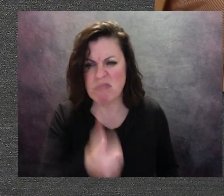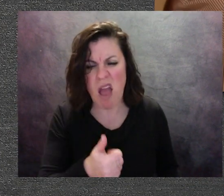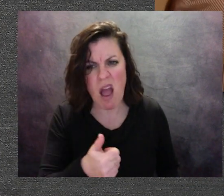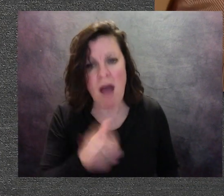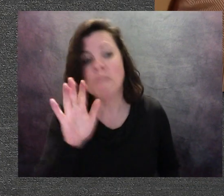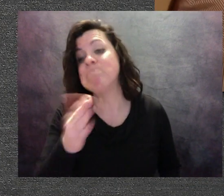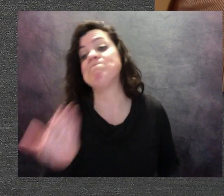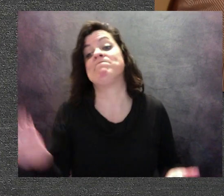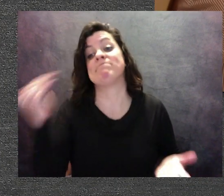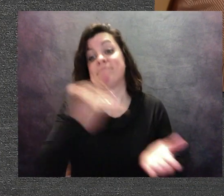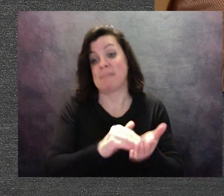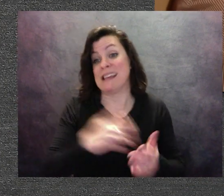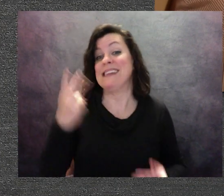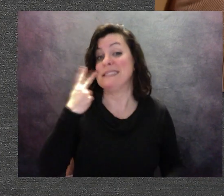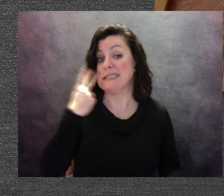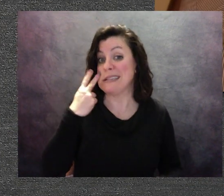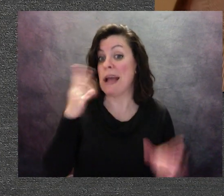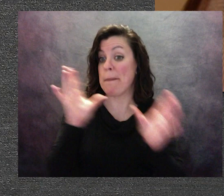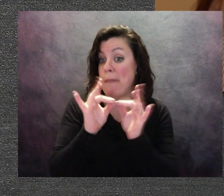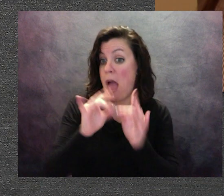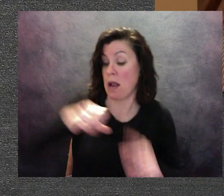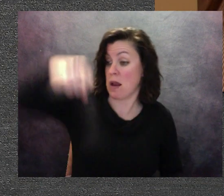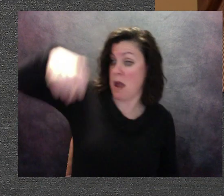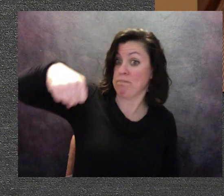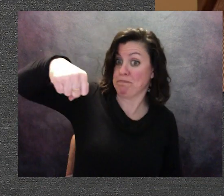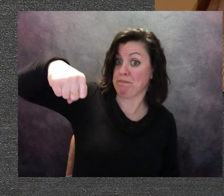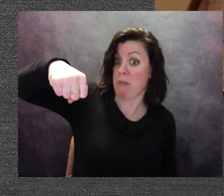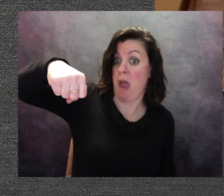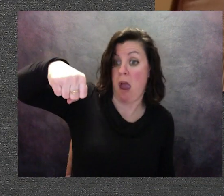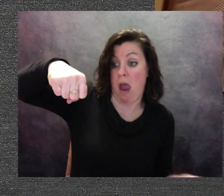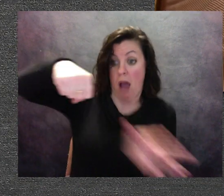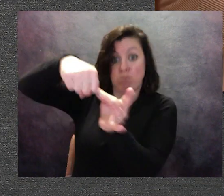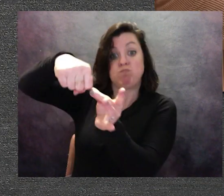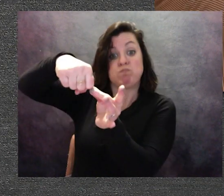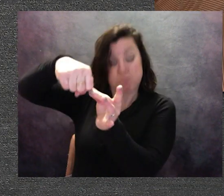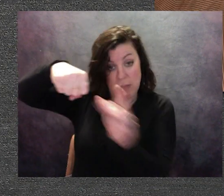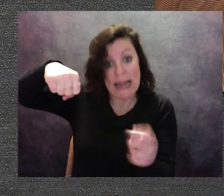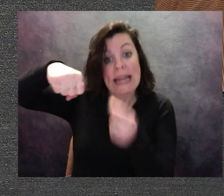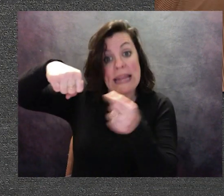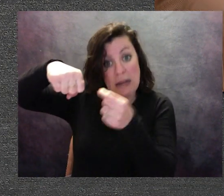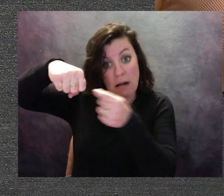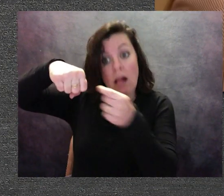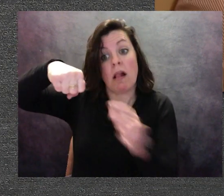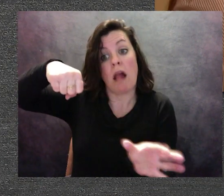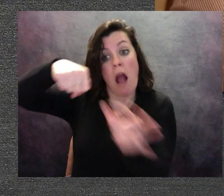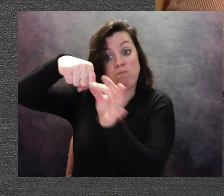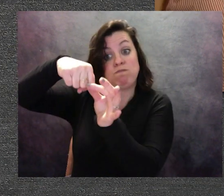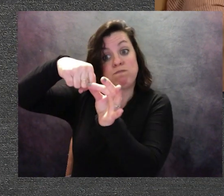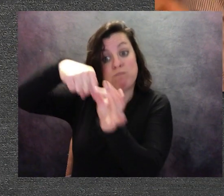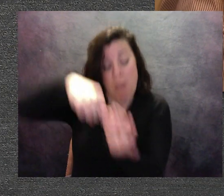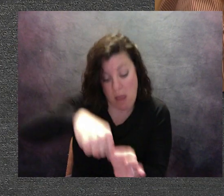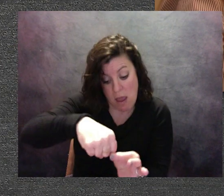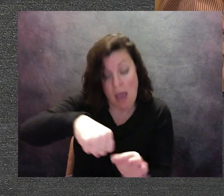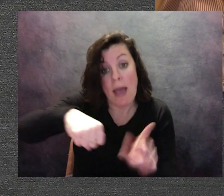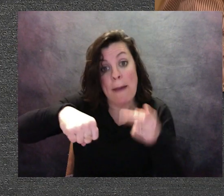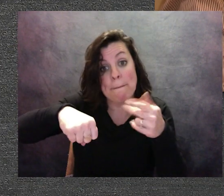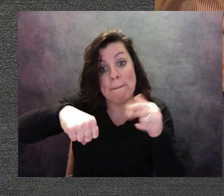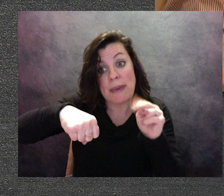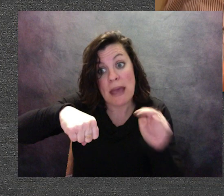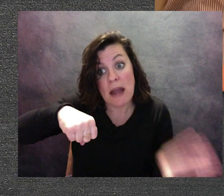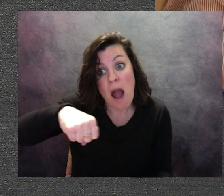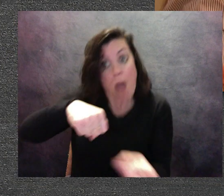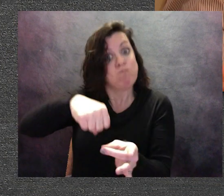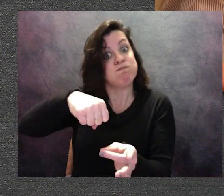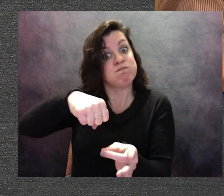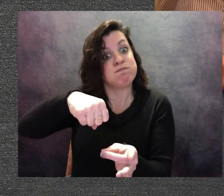the needle with the magnet and touches the pin. The needle picks up the pin. Look, he says to